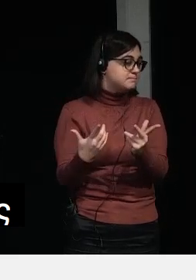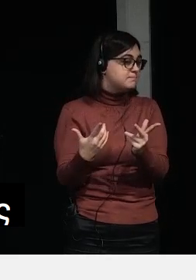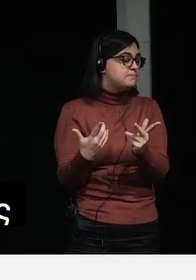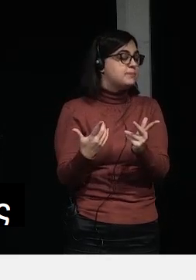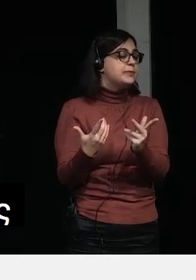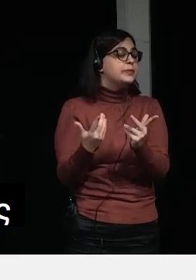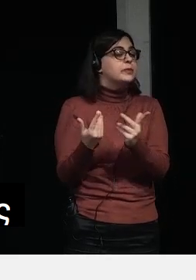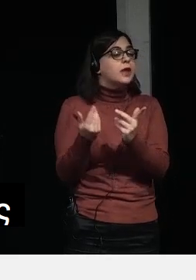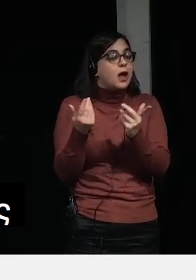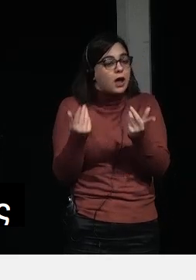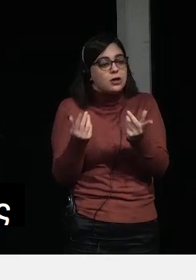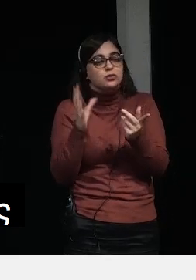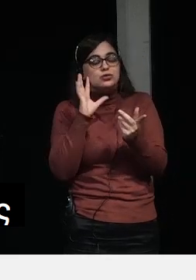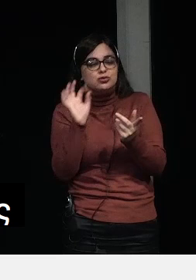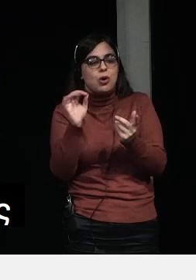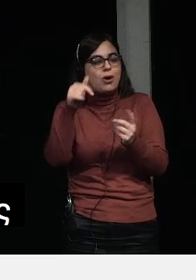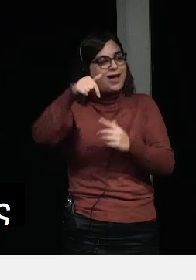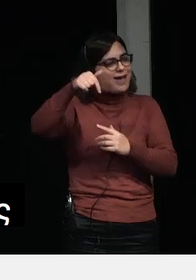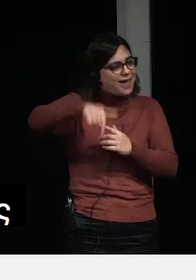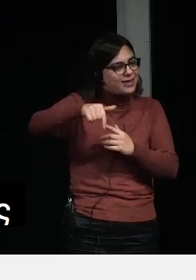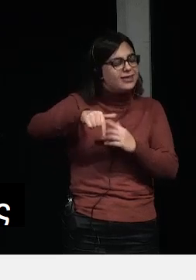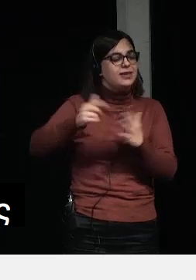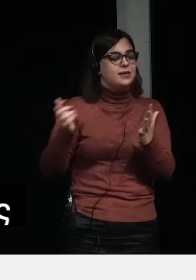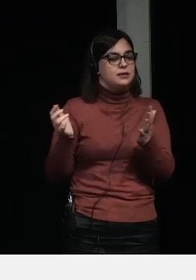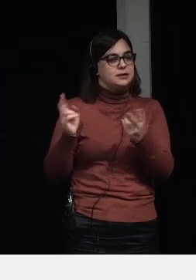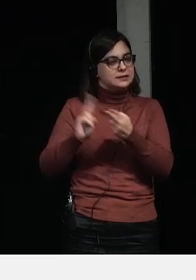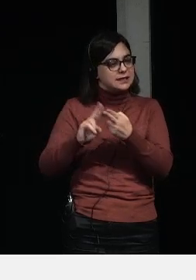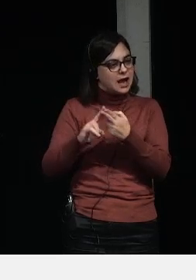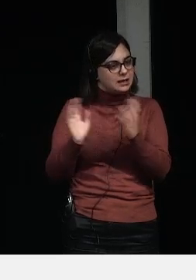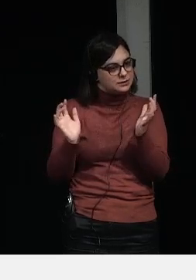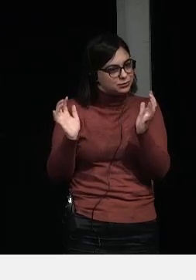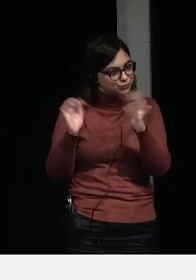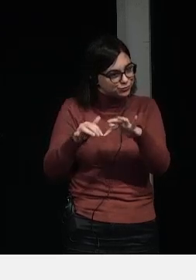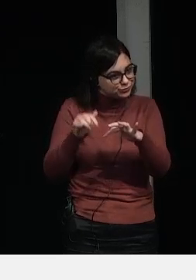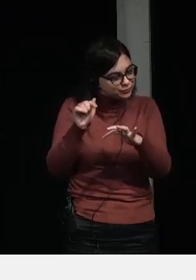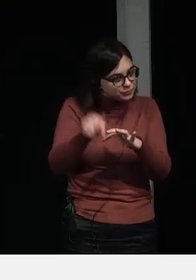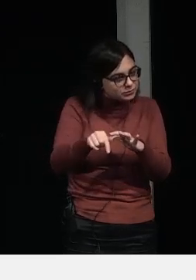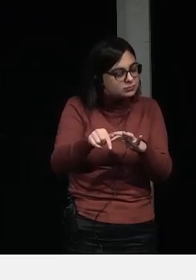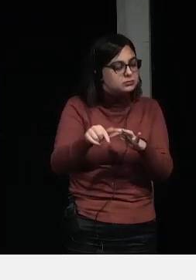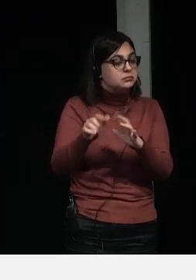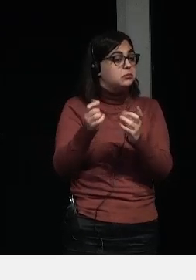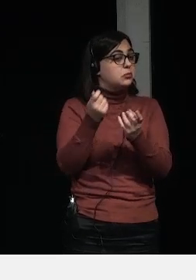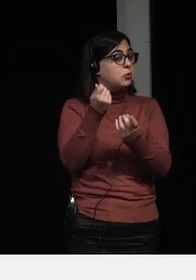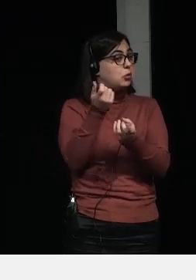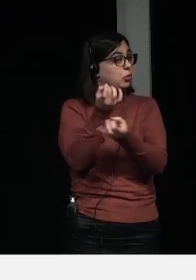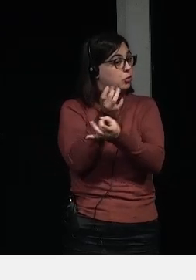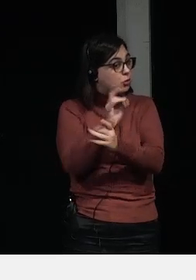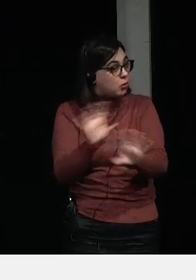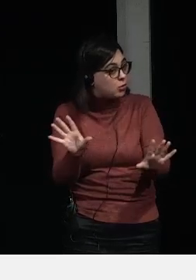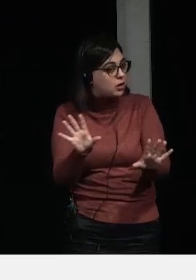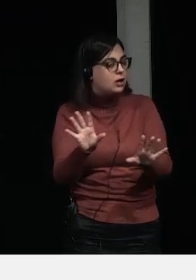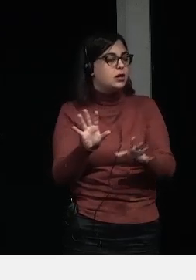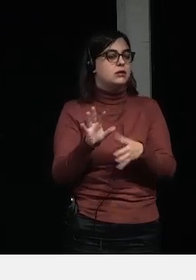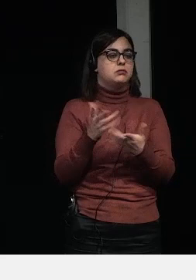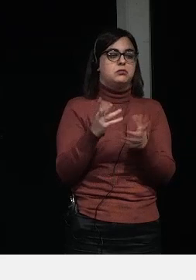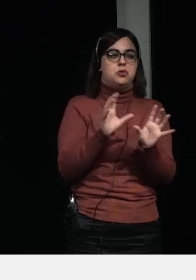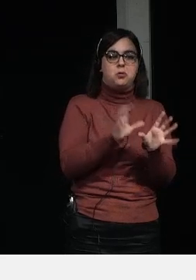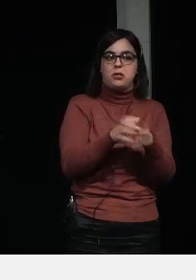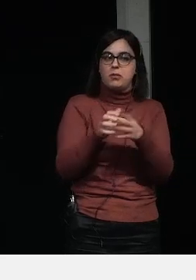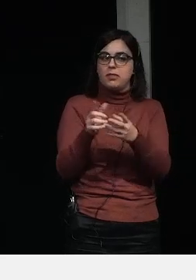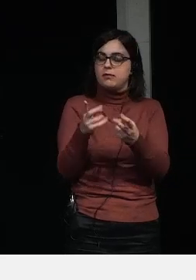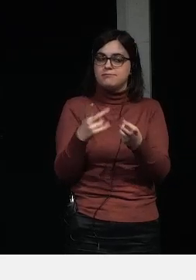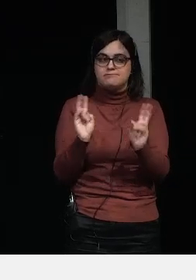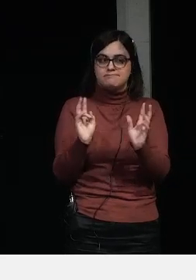slots made available to the project free of charge. It had to be a warm place capable of acting as a comfortable